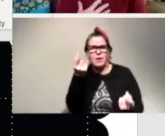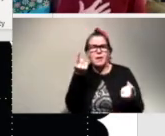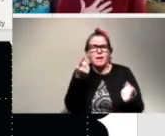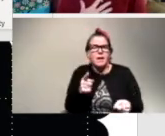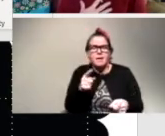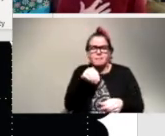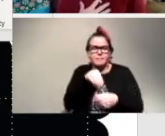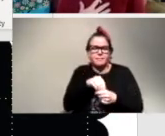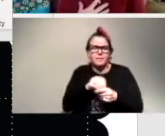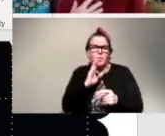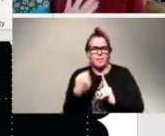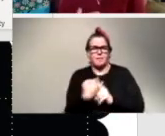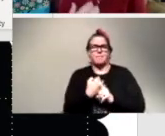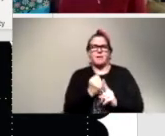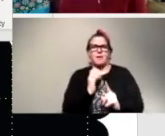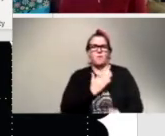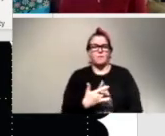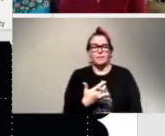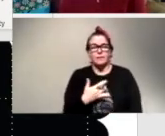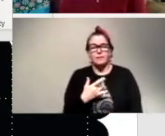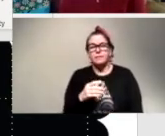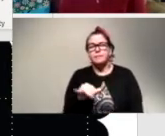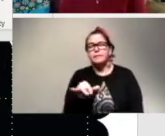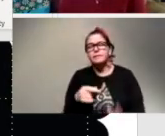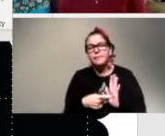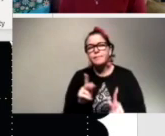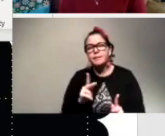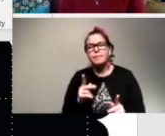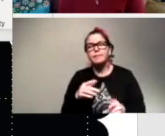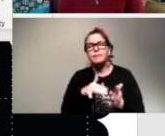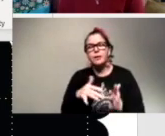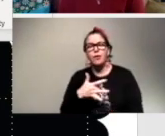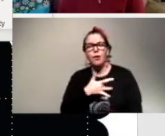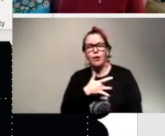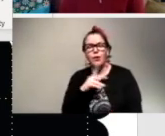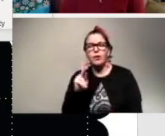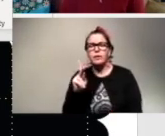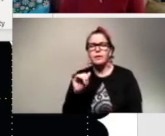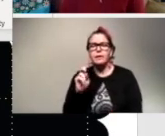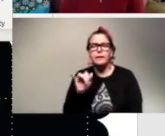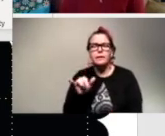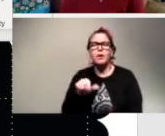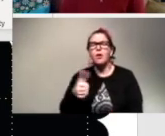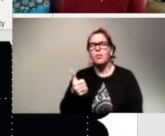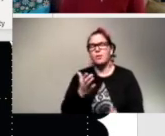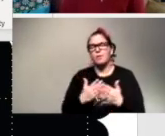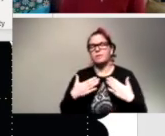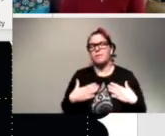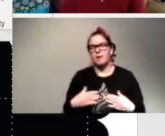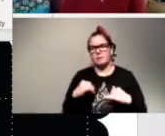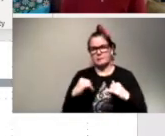brain that affect the way we feel, like people study the heart or the kidneys or other parts of the